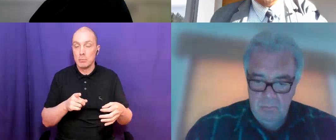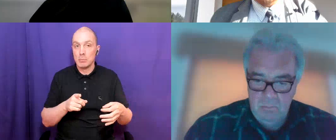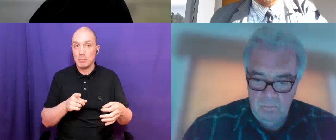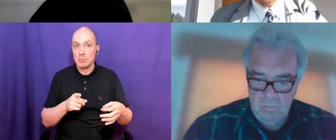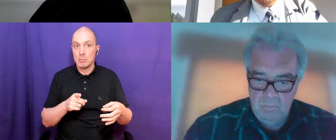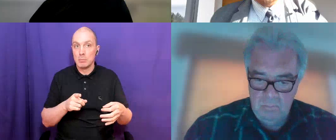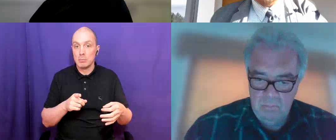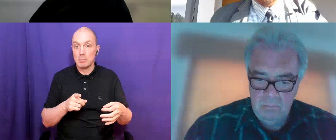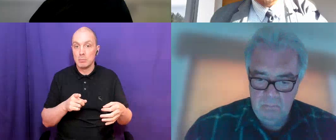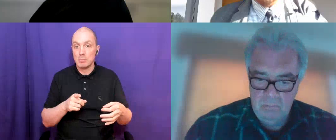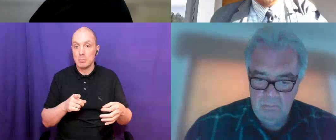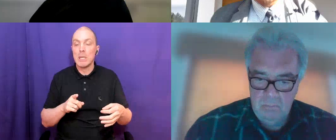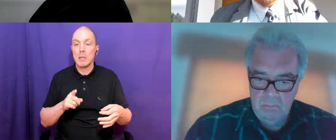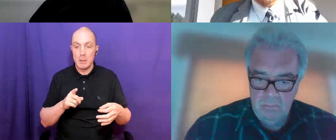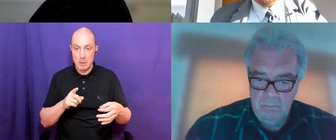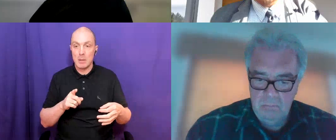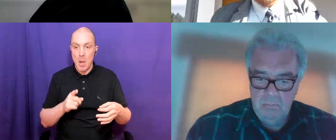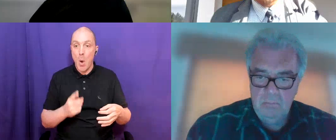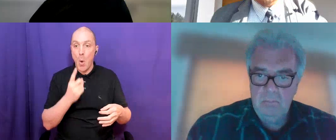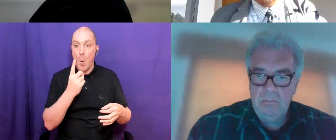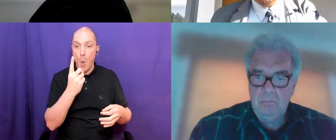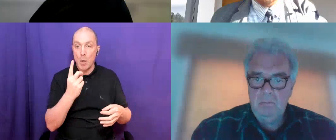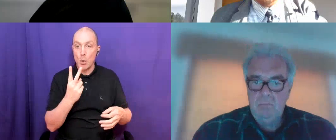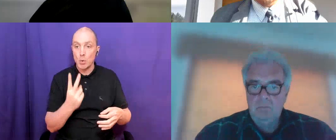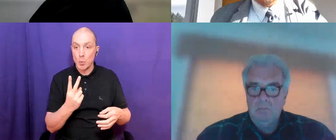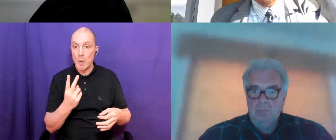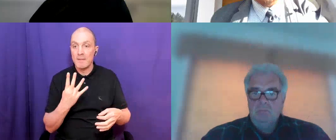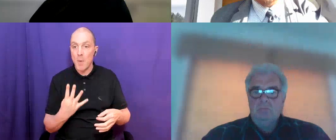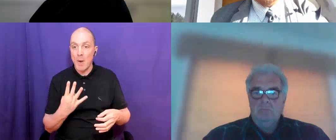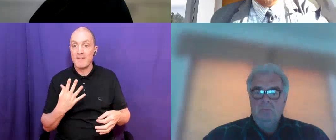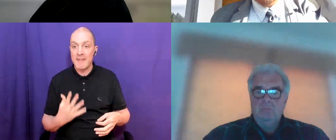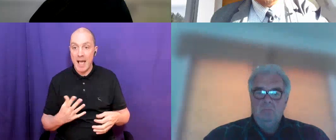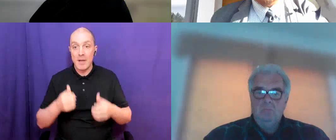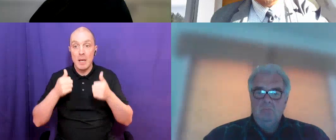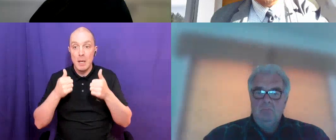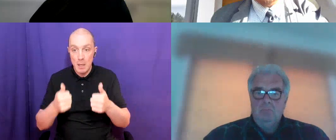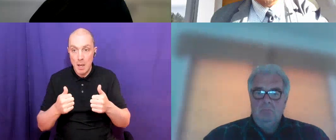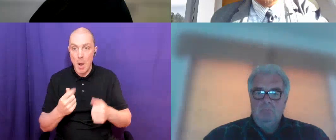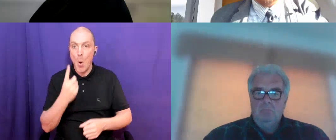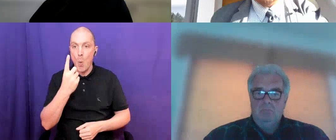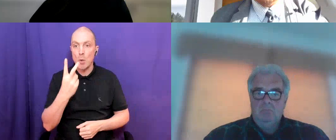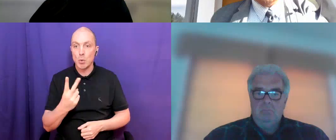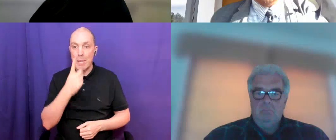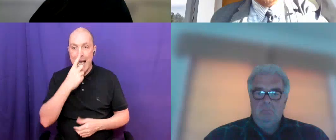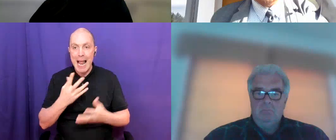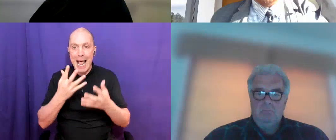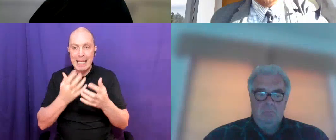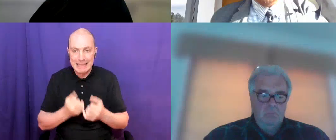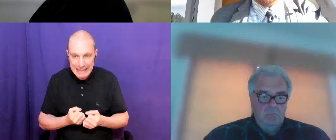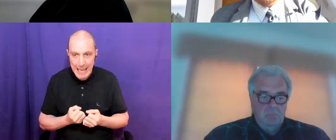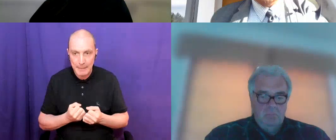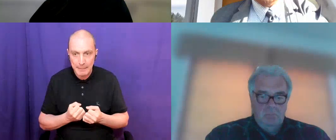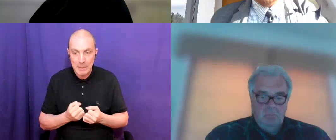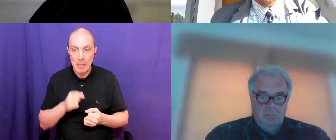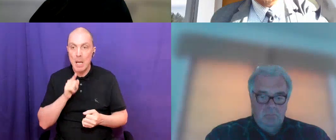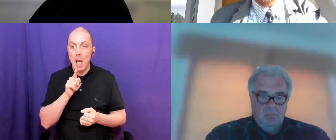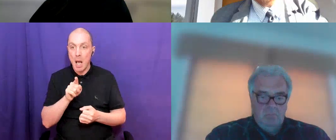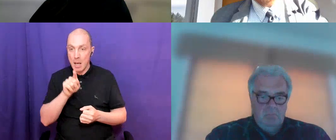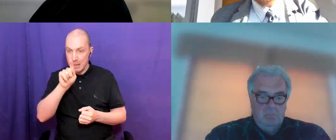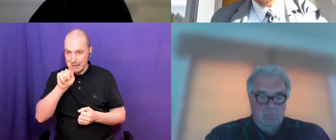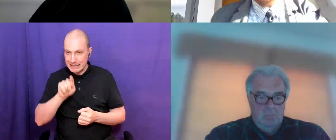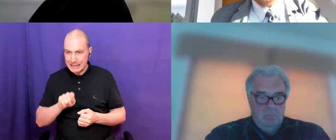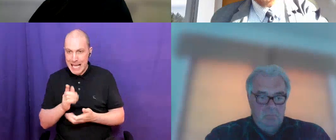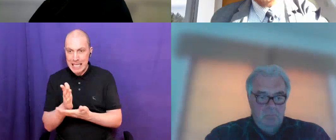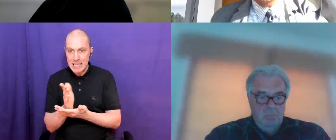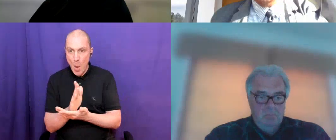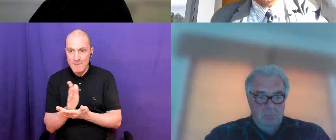and 2 can be accepted. However, the standard adjudication operators will defer remaining doubtful ballot papers